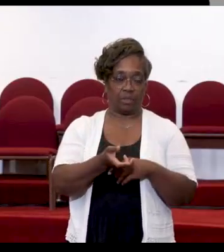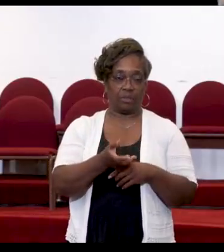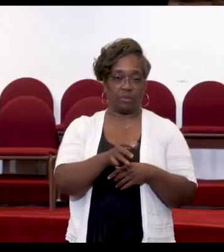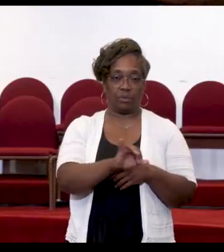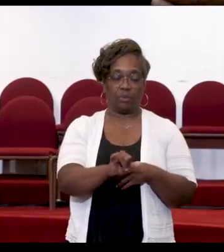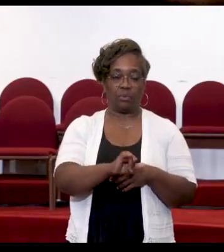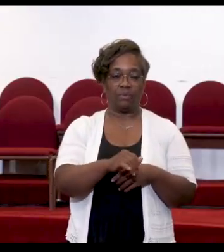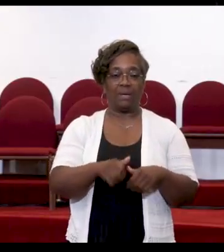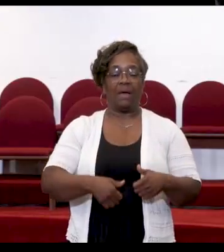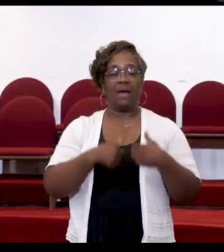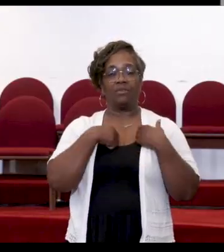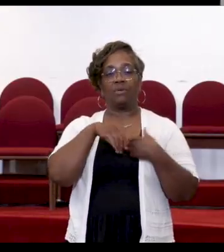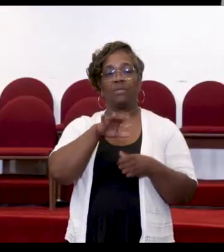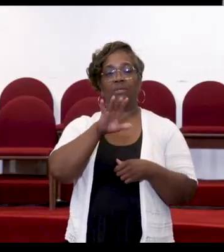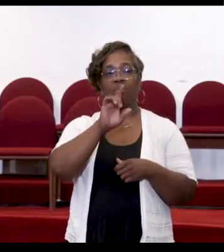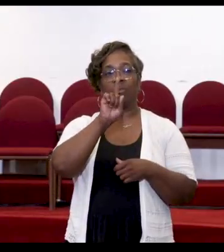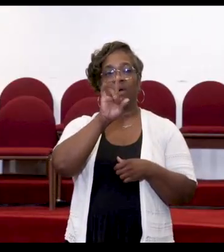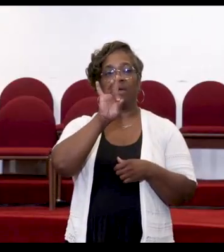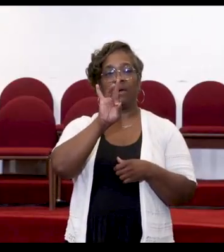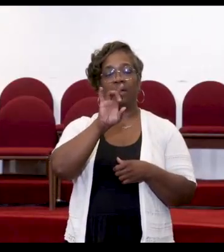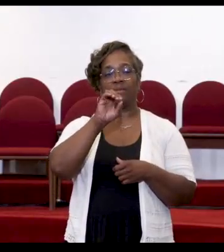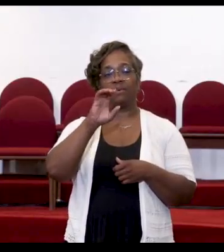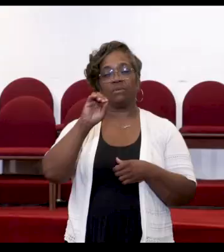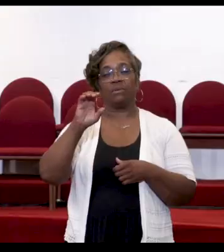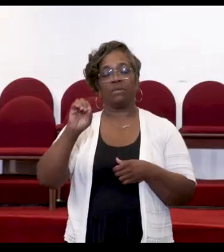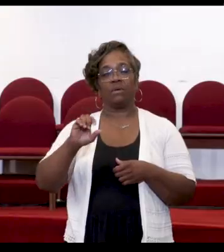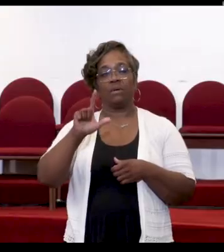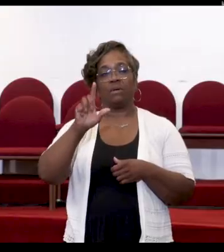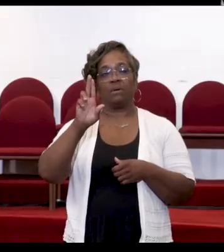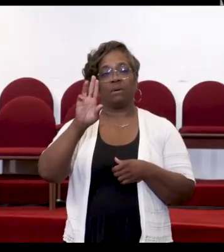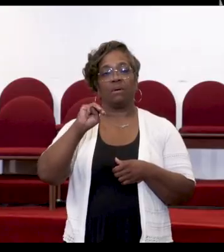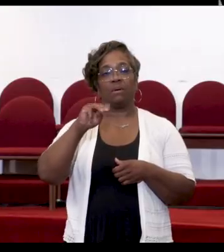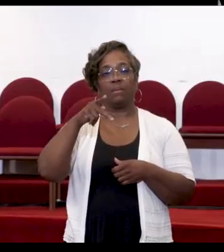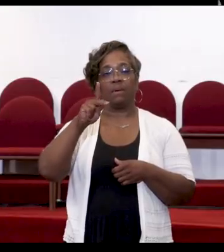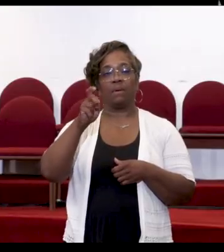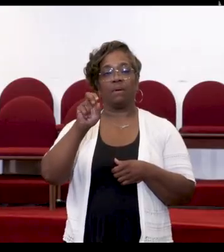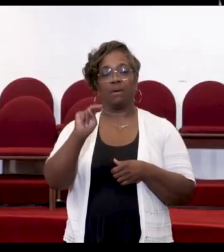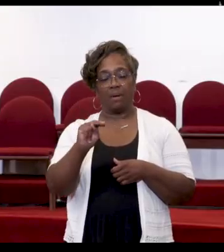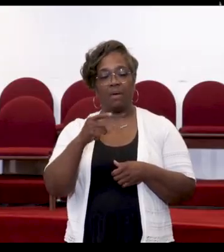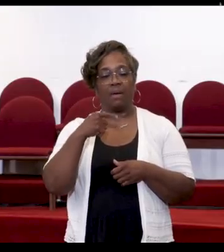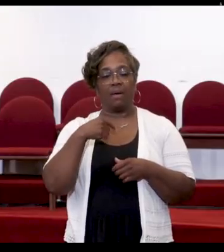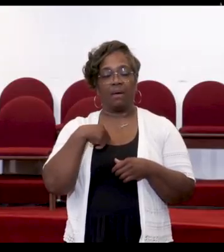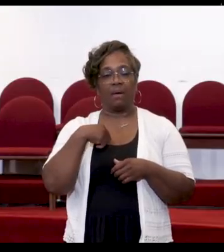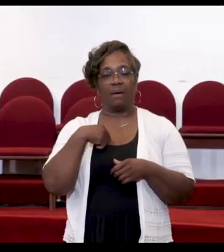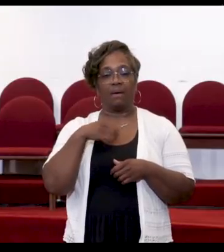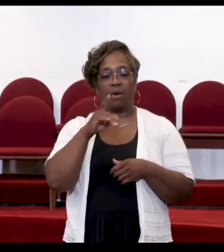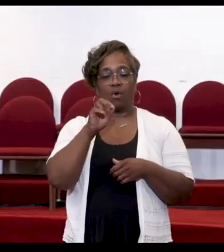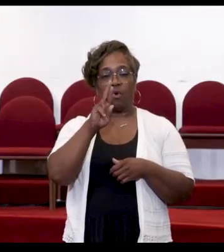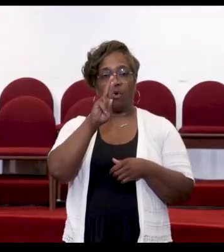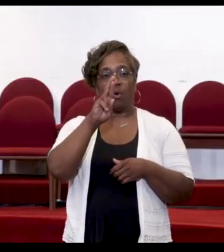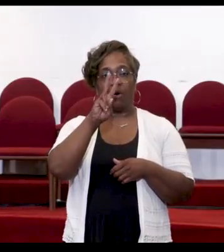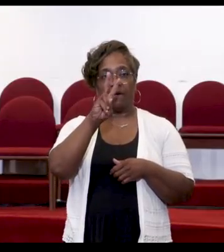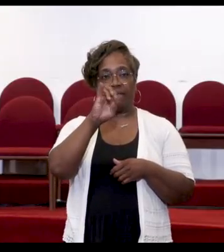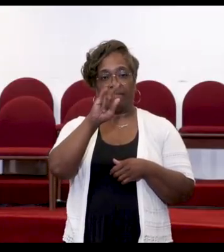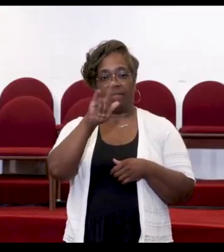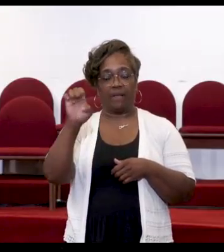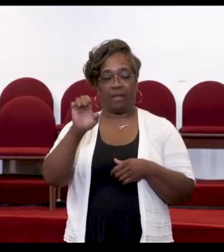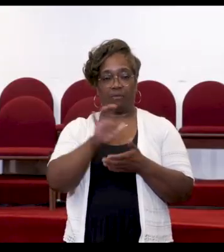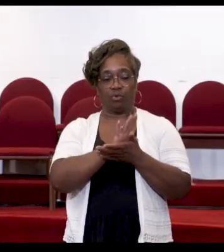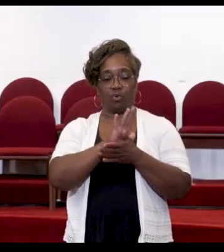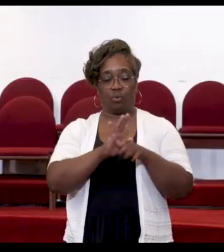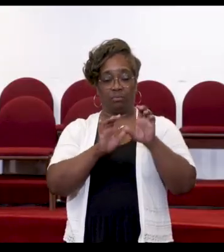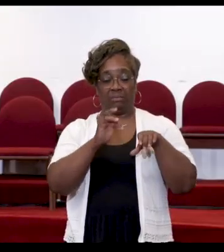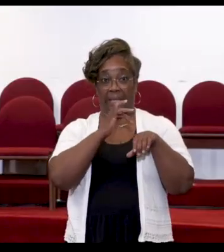is 18,000 Lumpkin. I happen to be across the street from Coralville, which is an abandoned school. I acquired